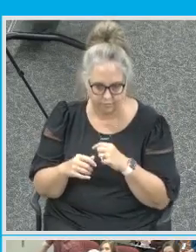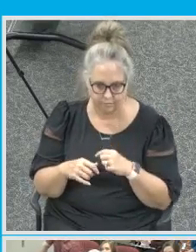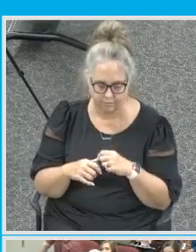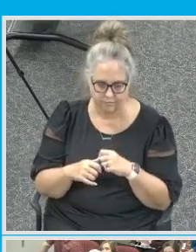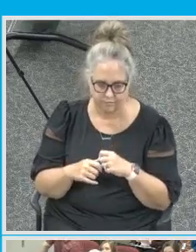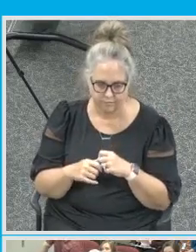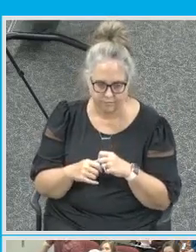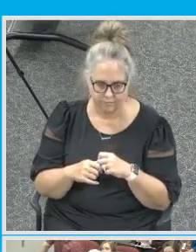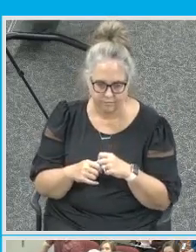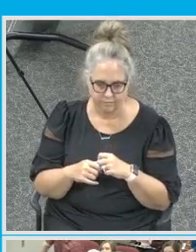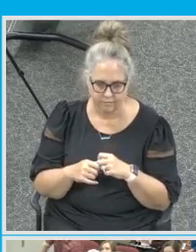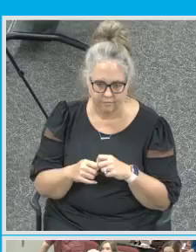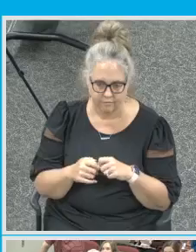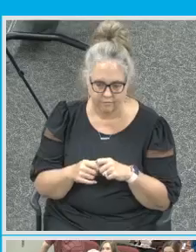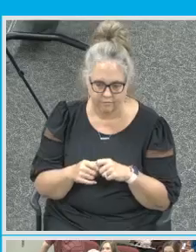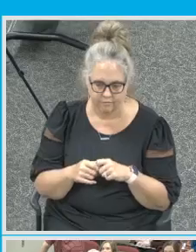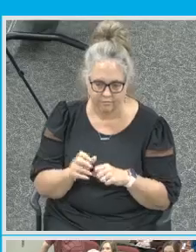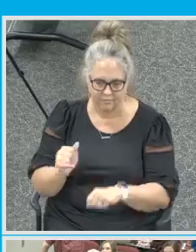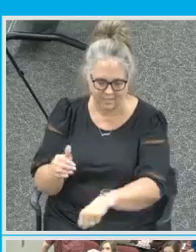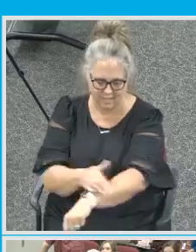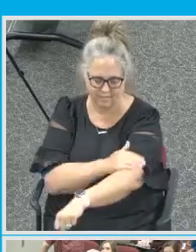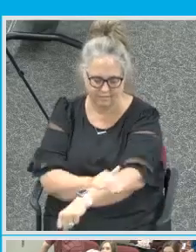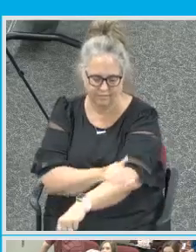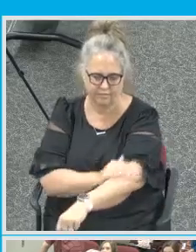use DEET or those other approved EPA